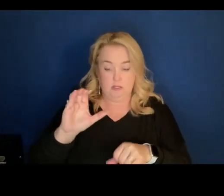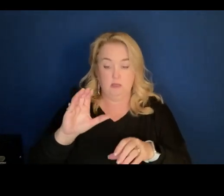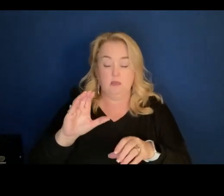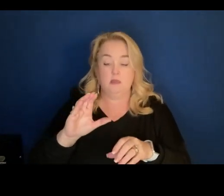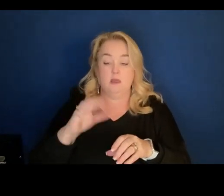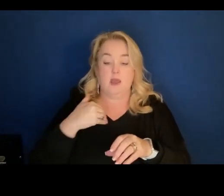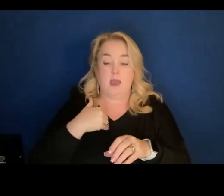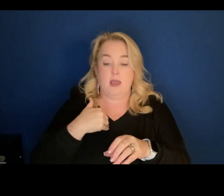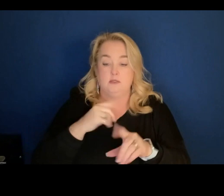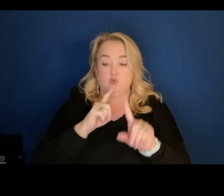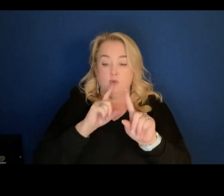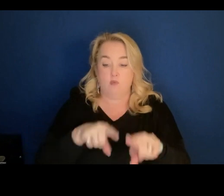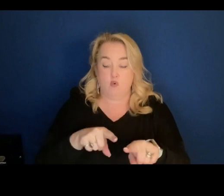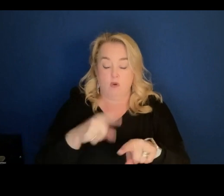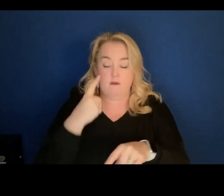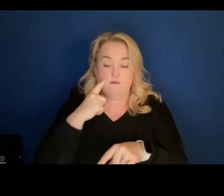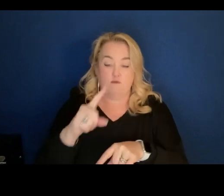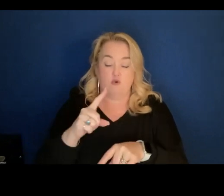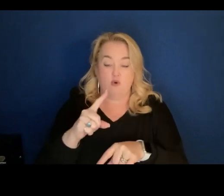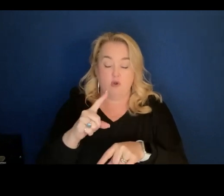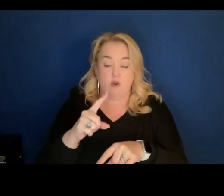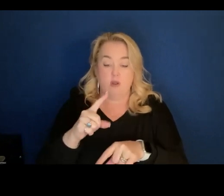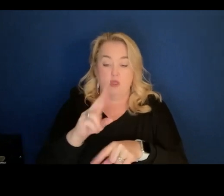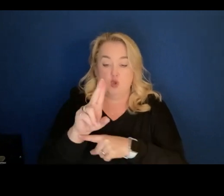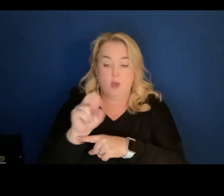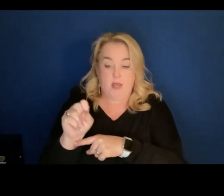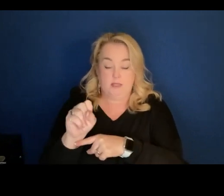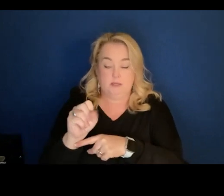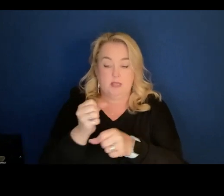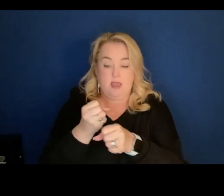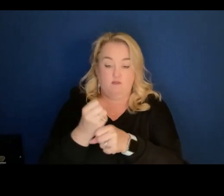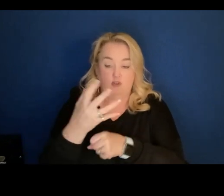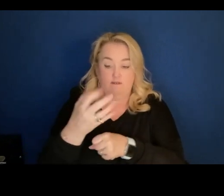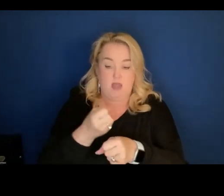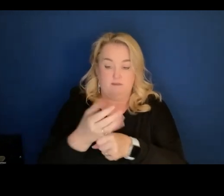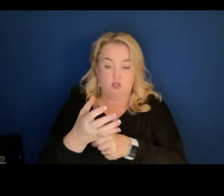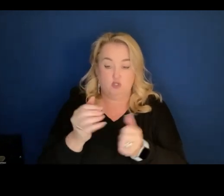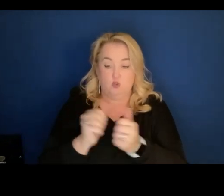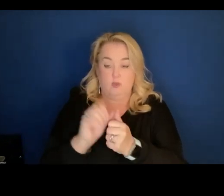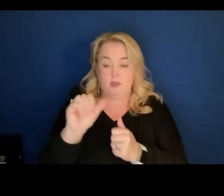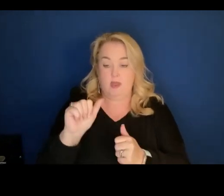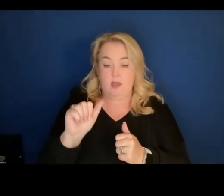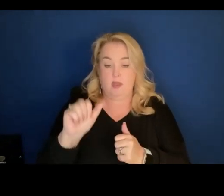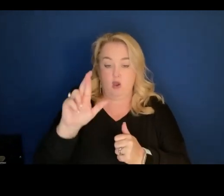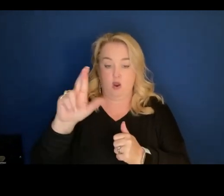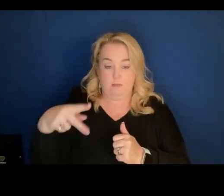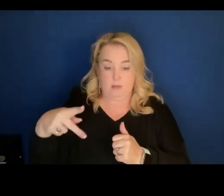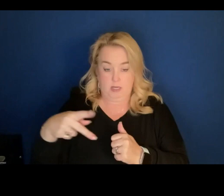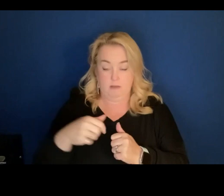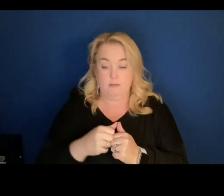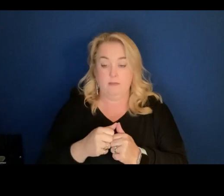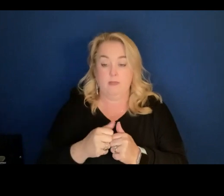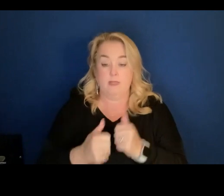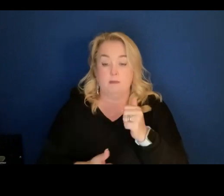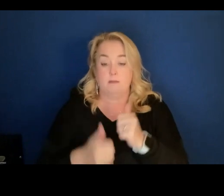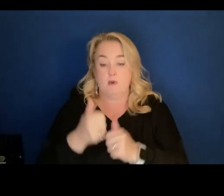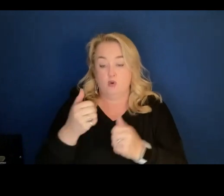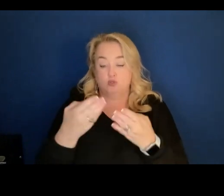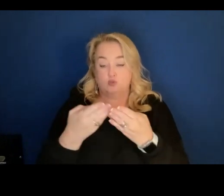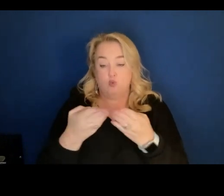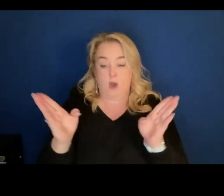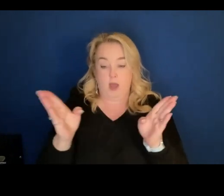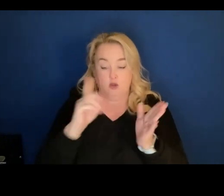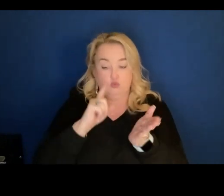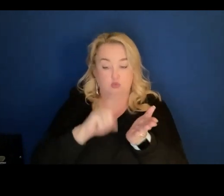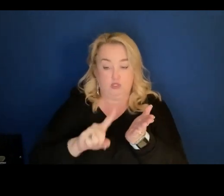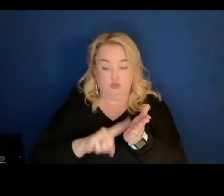report, Caregiving in the U.S., every 5 years in partnership with AARP. It is the most widely cited research on